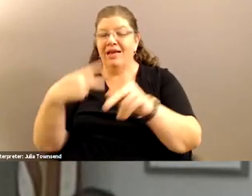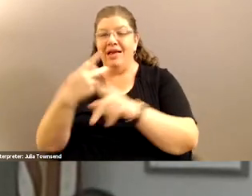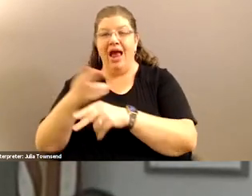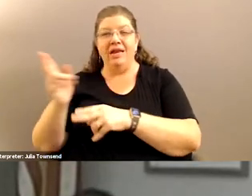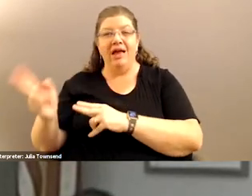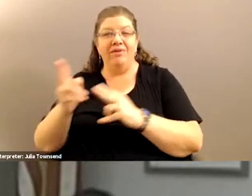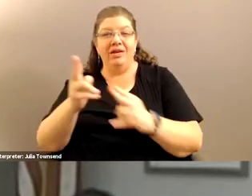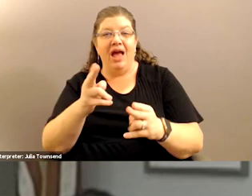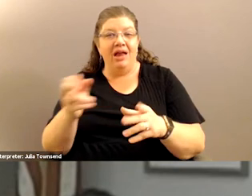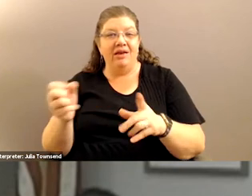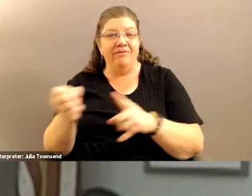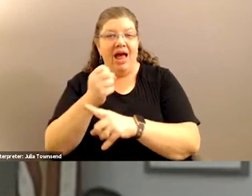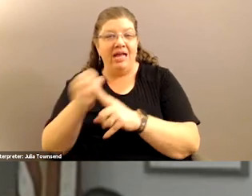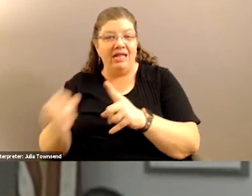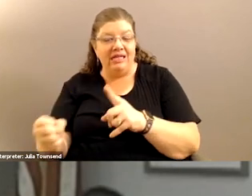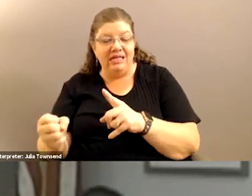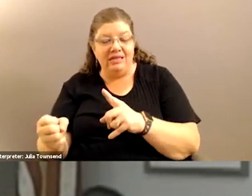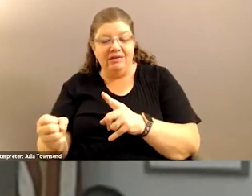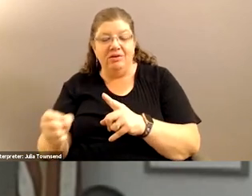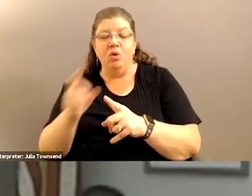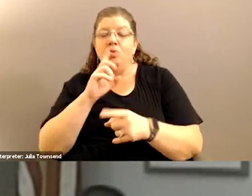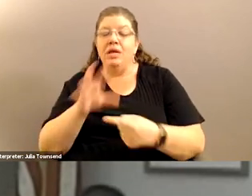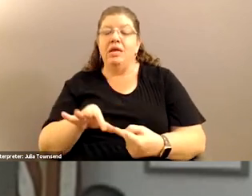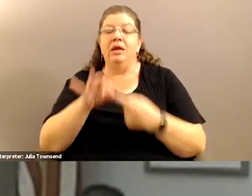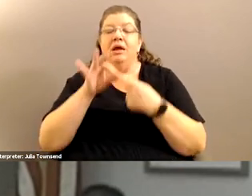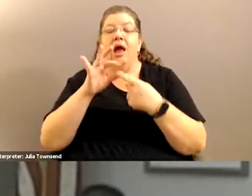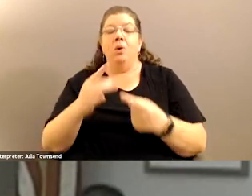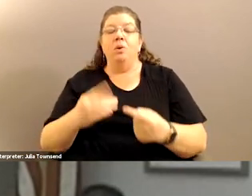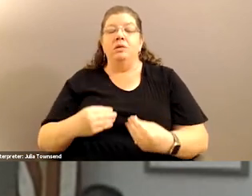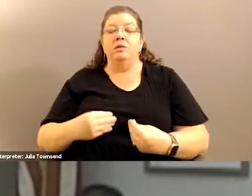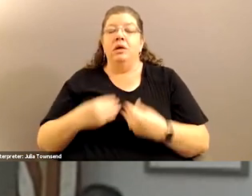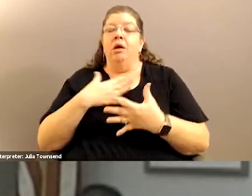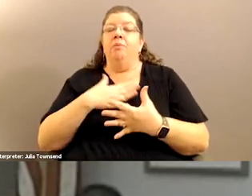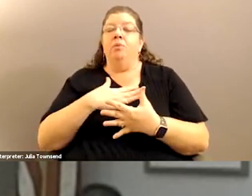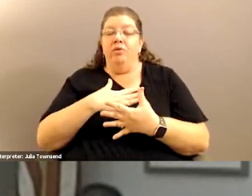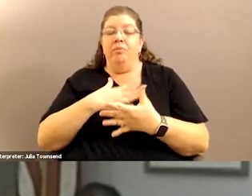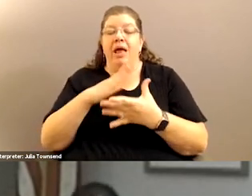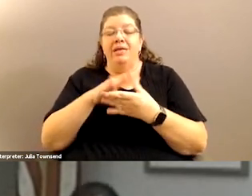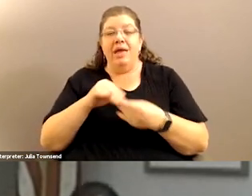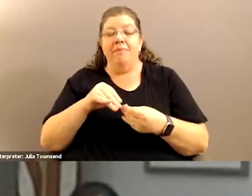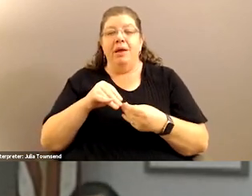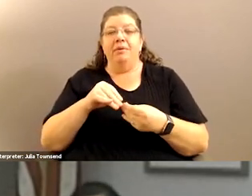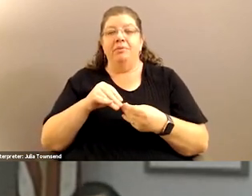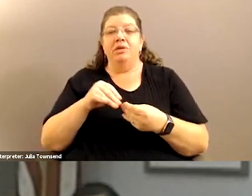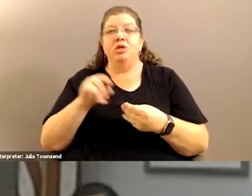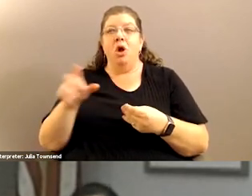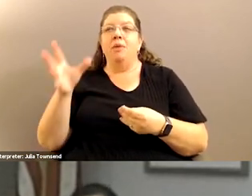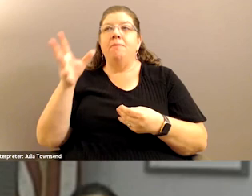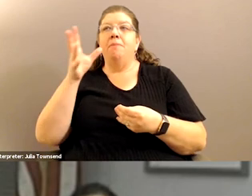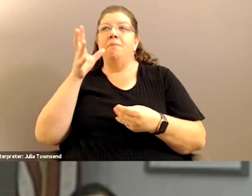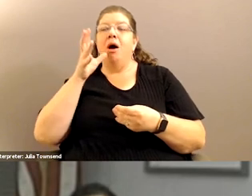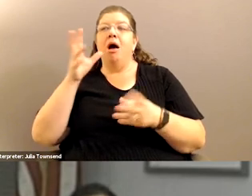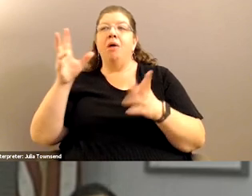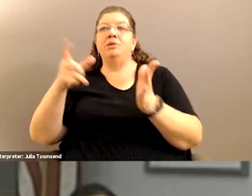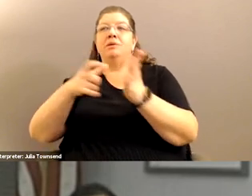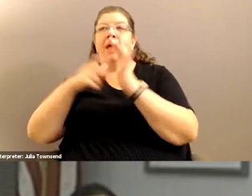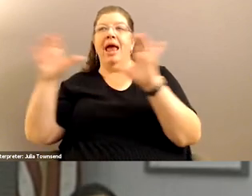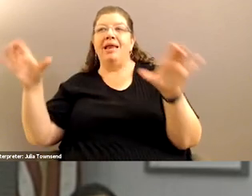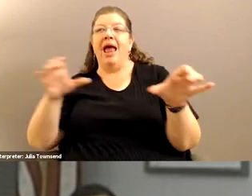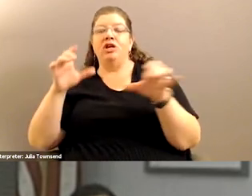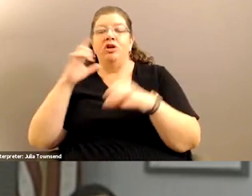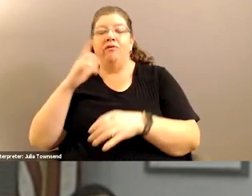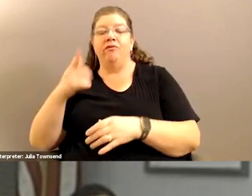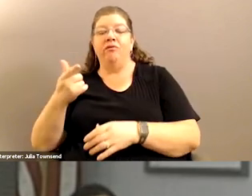in particular i was moved by the the statement from mom's demand action for gun